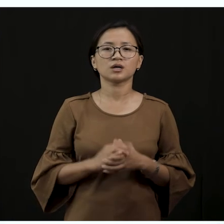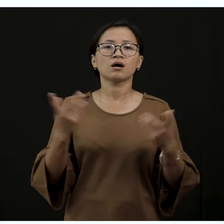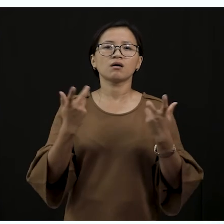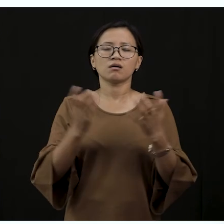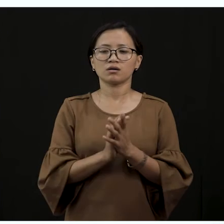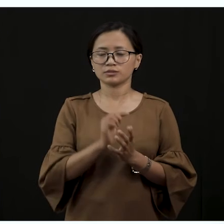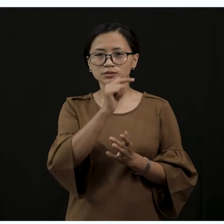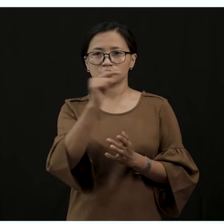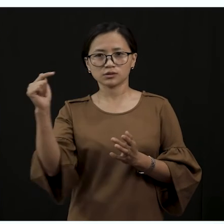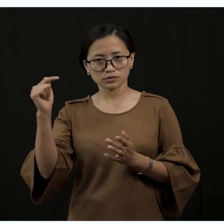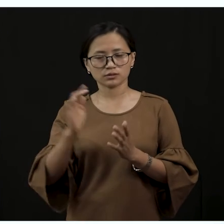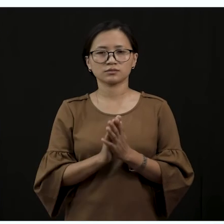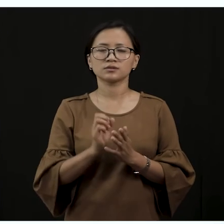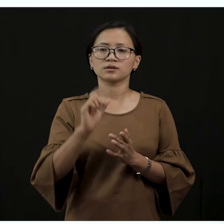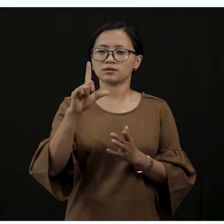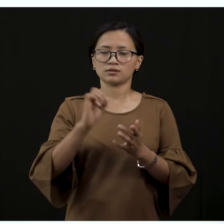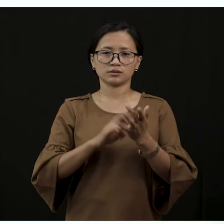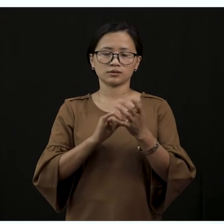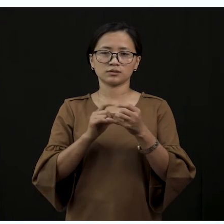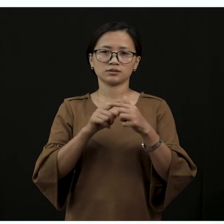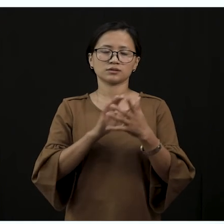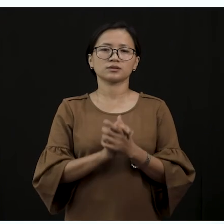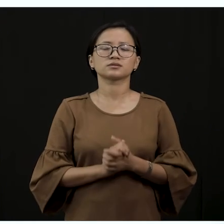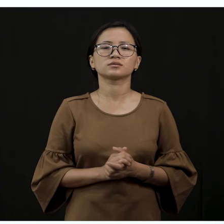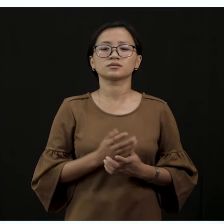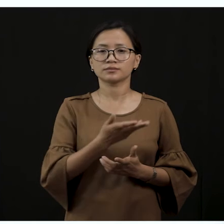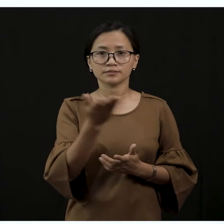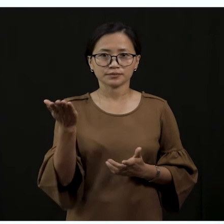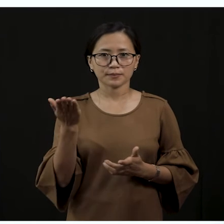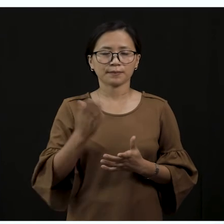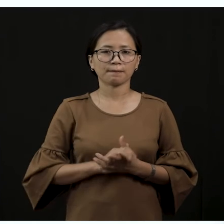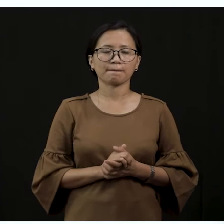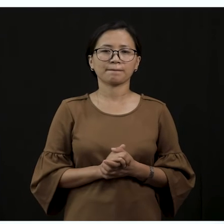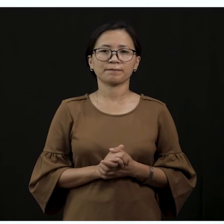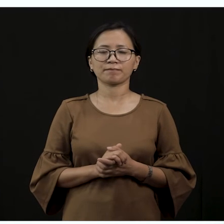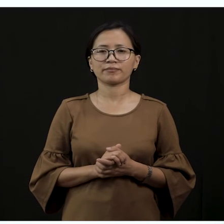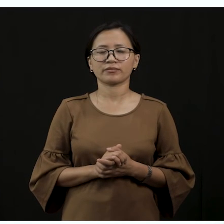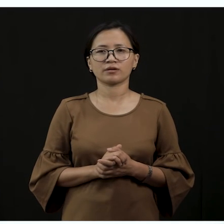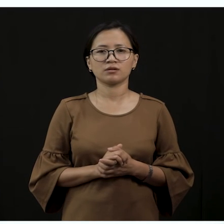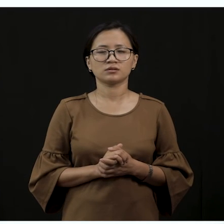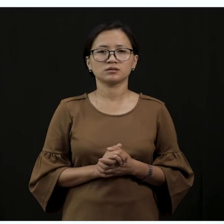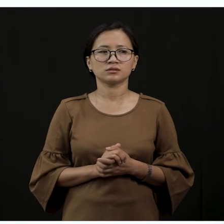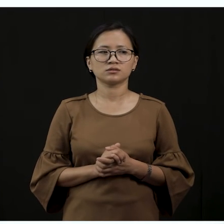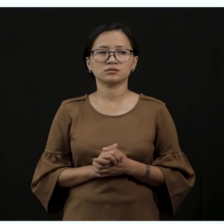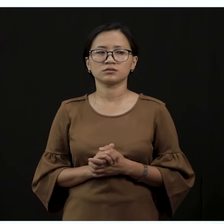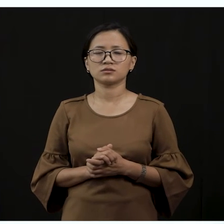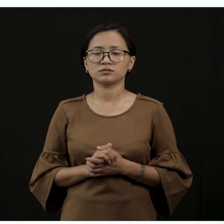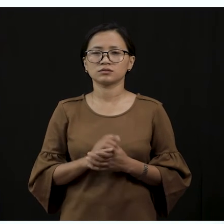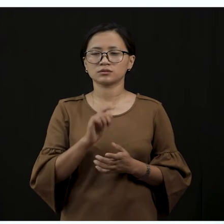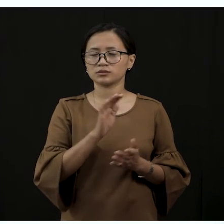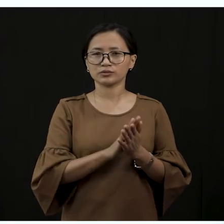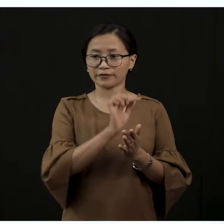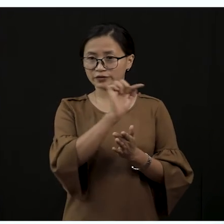how many horizontal lines are here? How many horizontal lines? Horizontal lines means